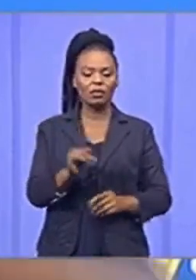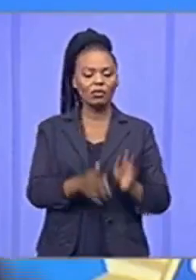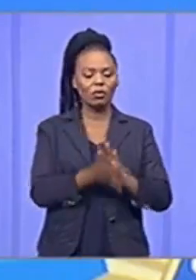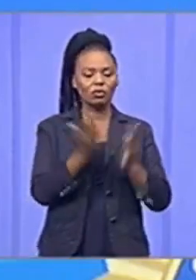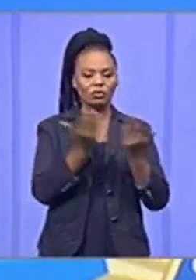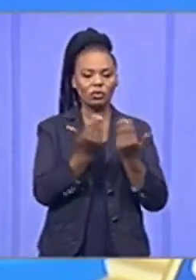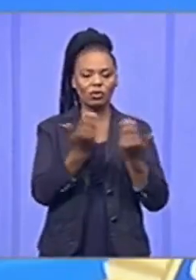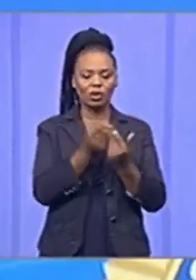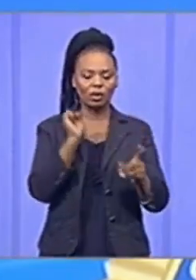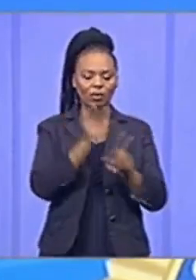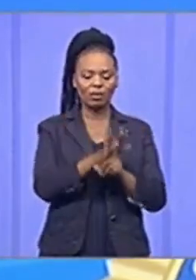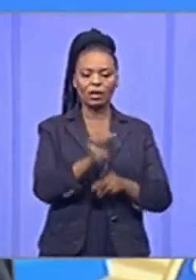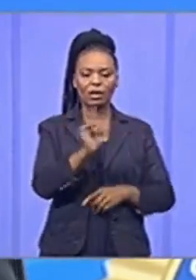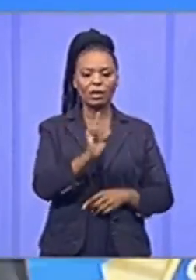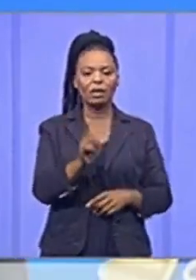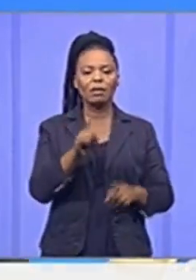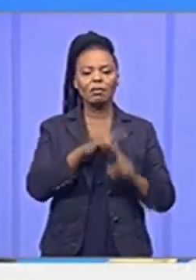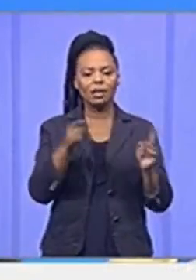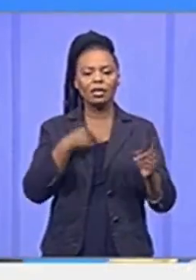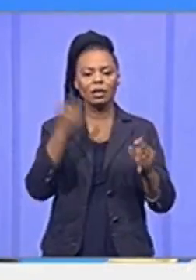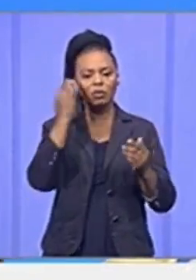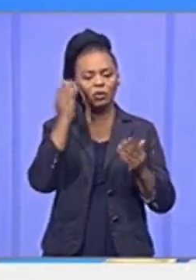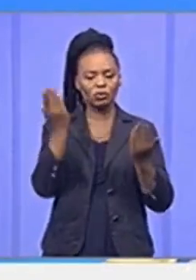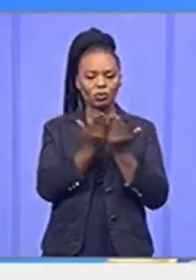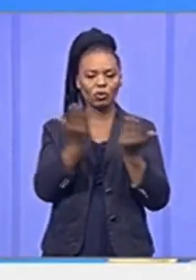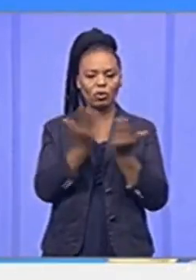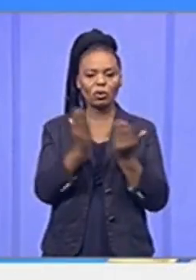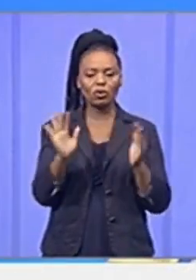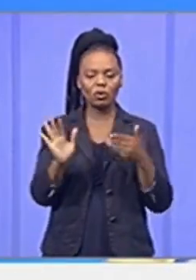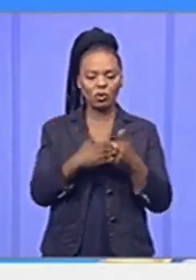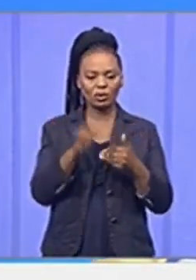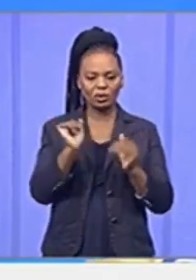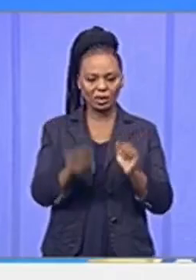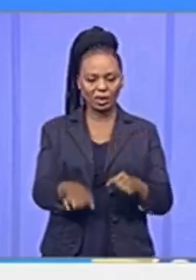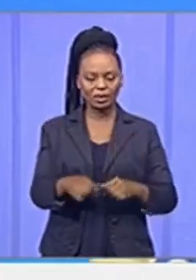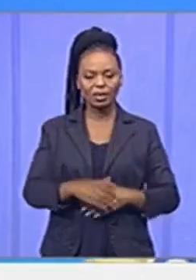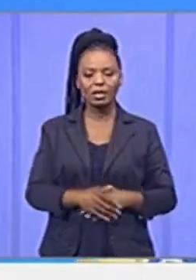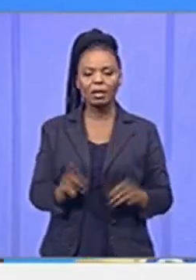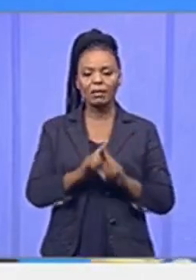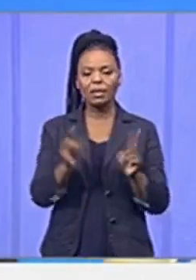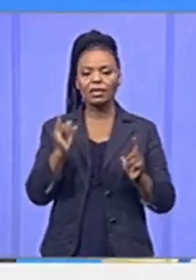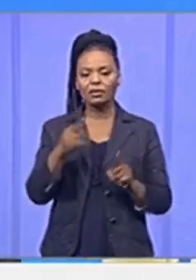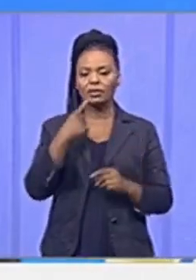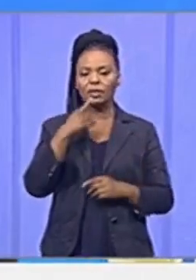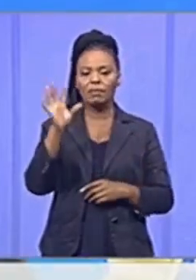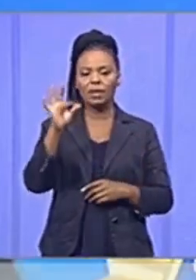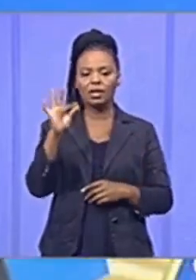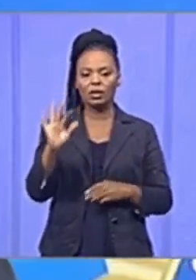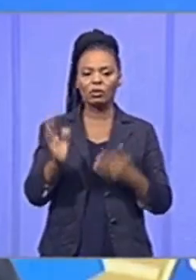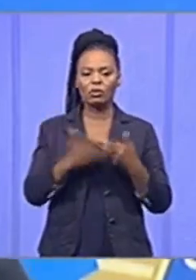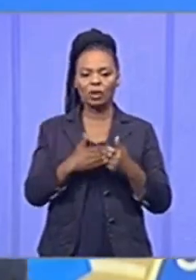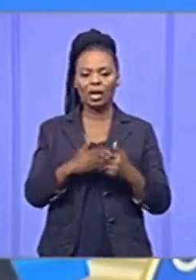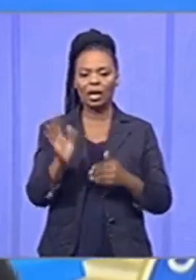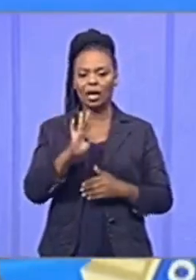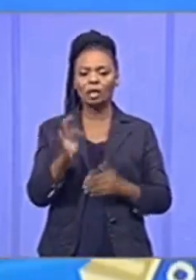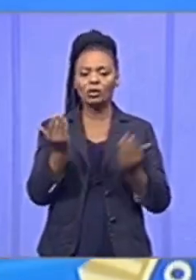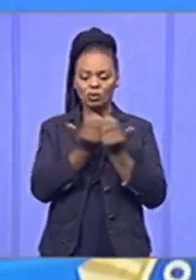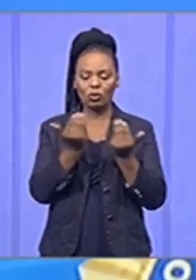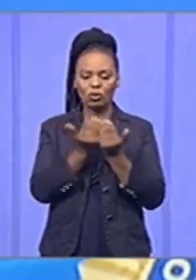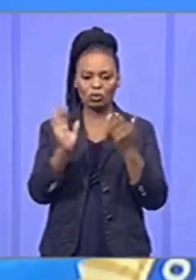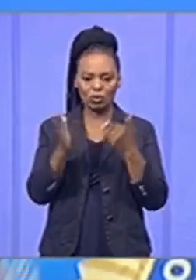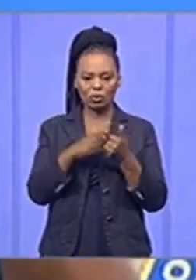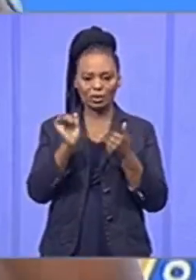school, though I know that schools are closed. So when somebody says has managed to close the schools on Monday, will be lying, because anyway schools are